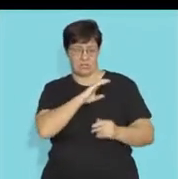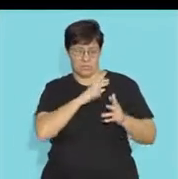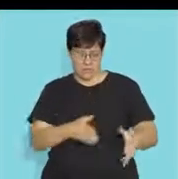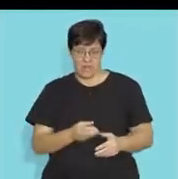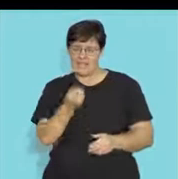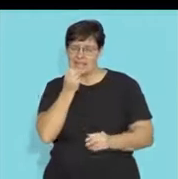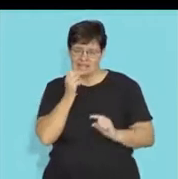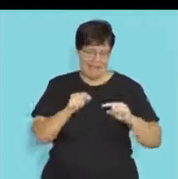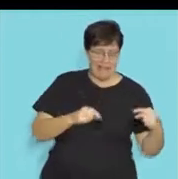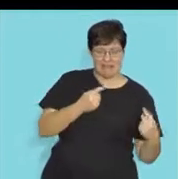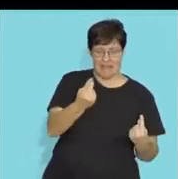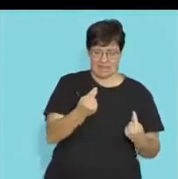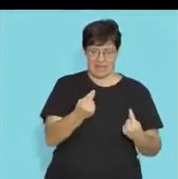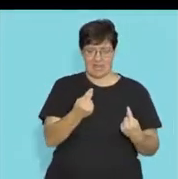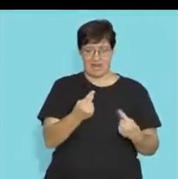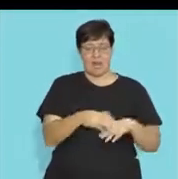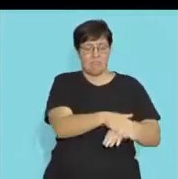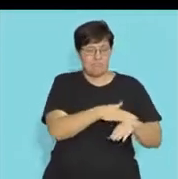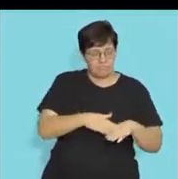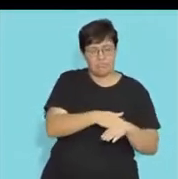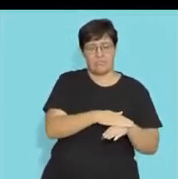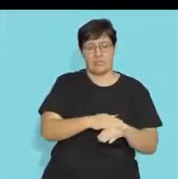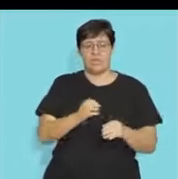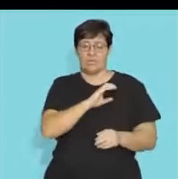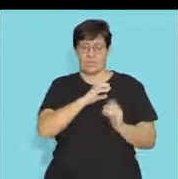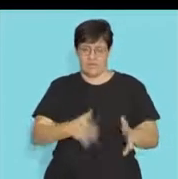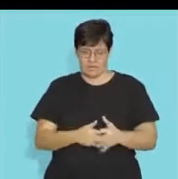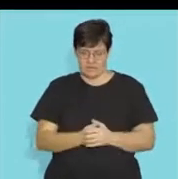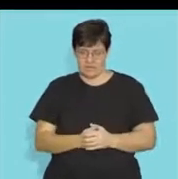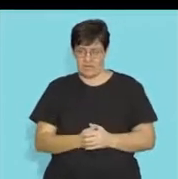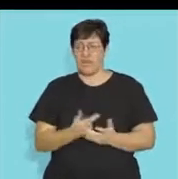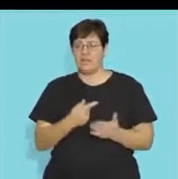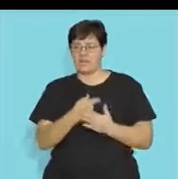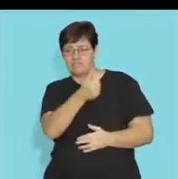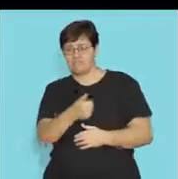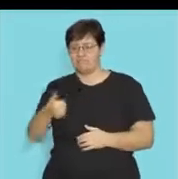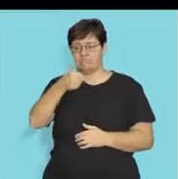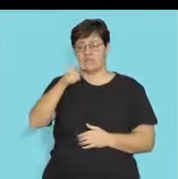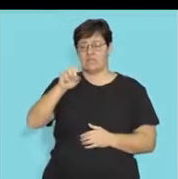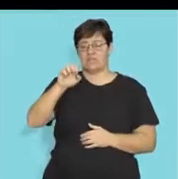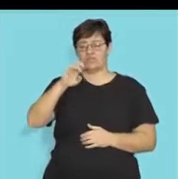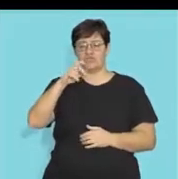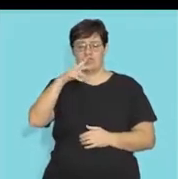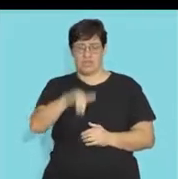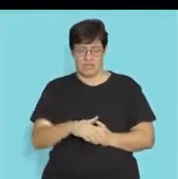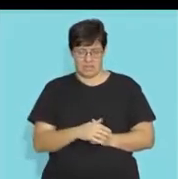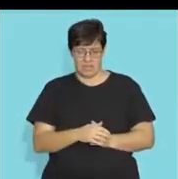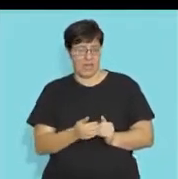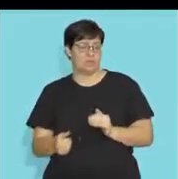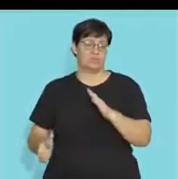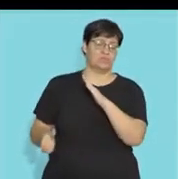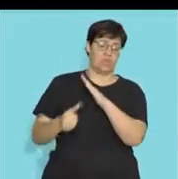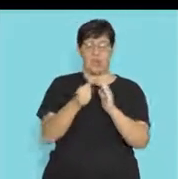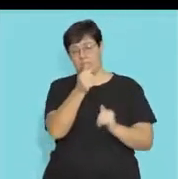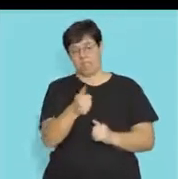consumers that are feeding off other primary consumers. And finally, we get to our tertiary consumers, and these are right